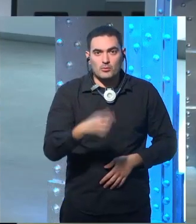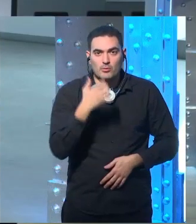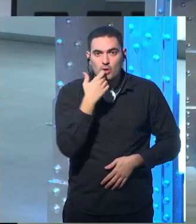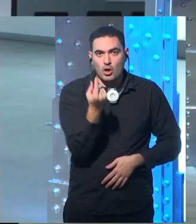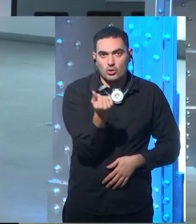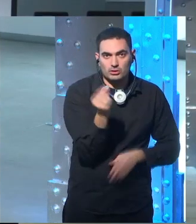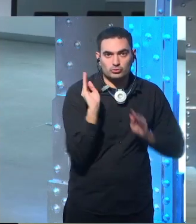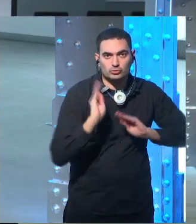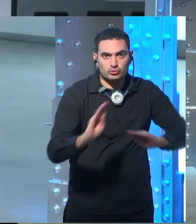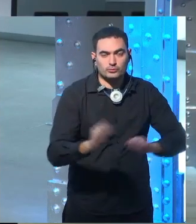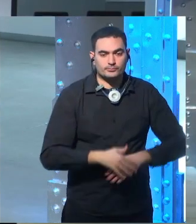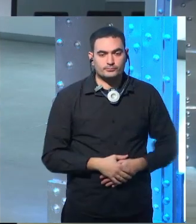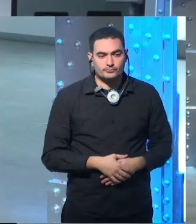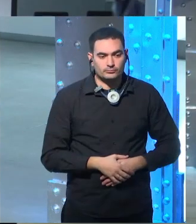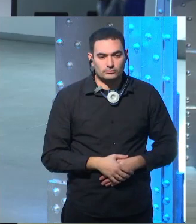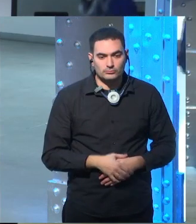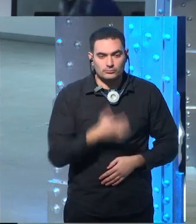and capital also matter.